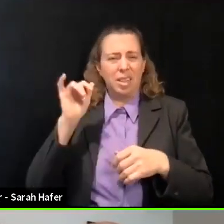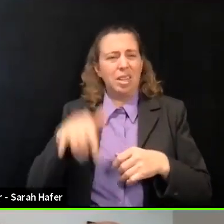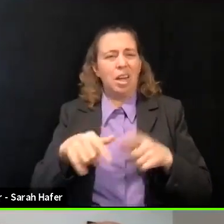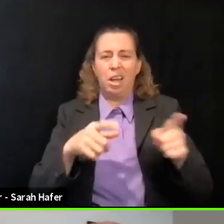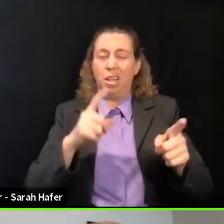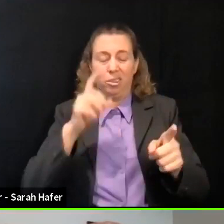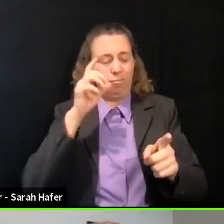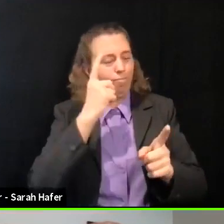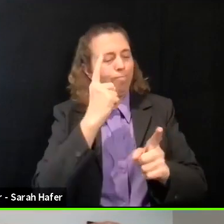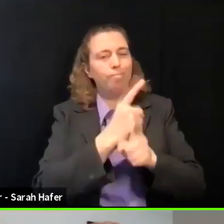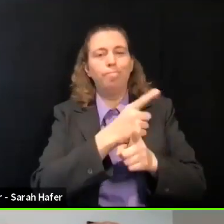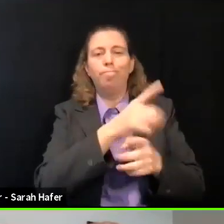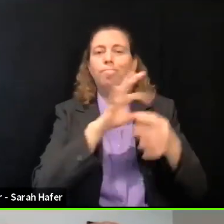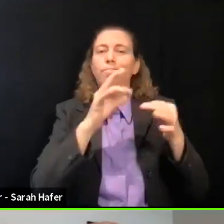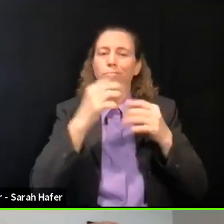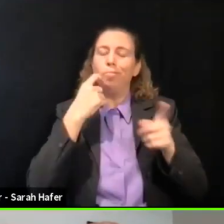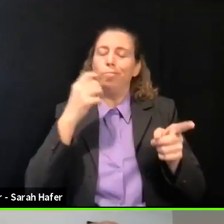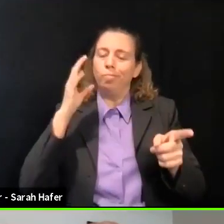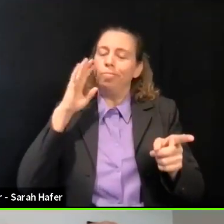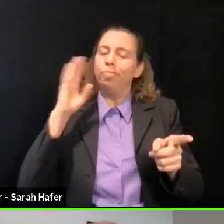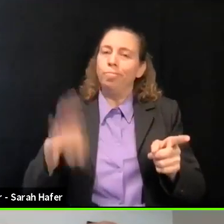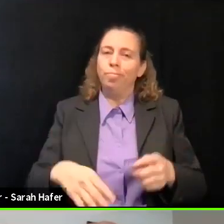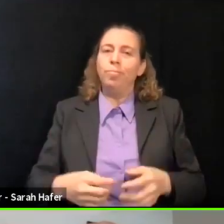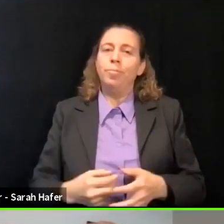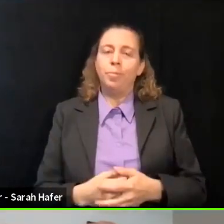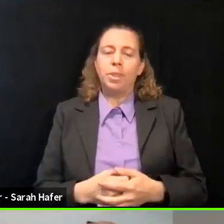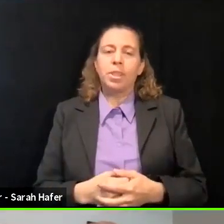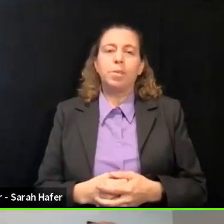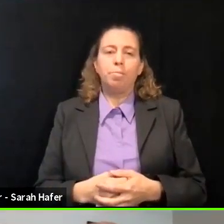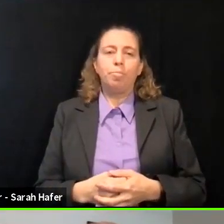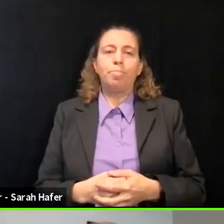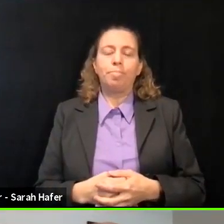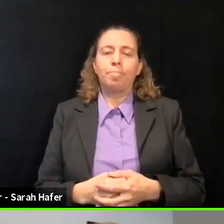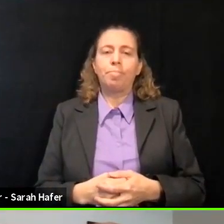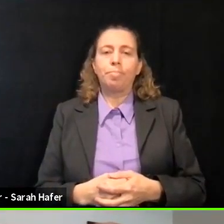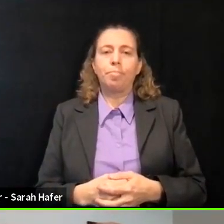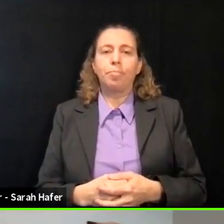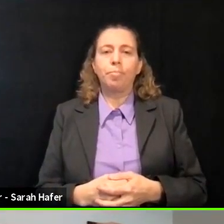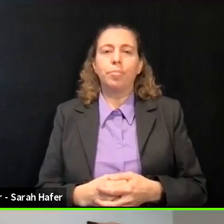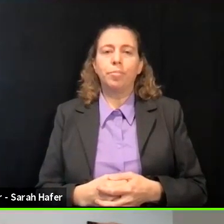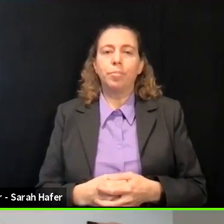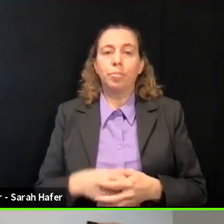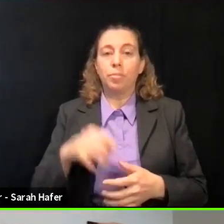more alike than different in this regard, regardless of our cause of loss.